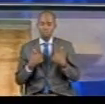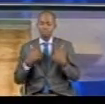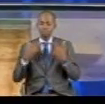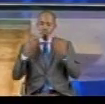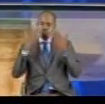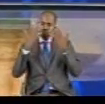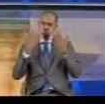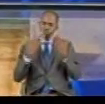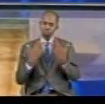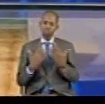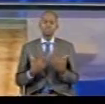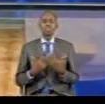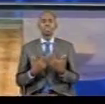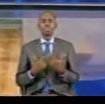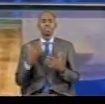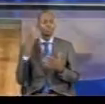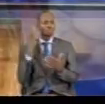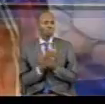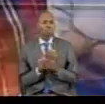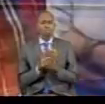Stop tormenting yourself.